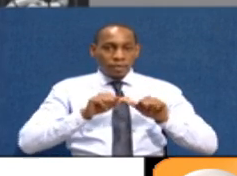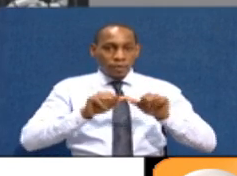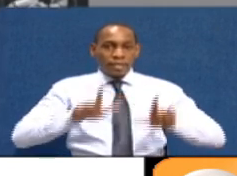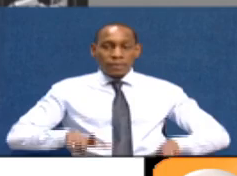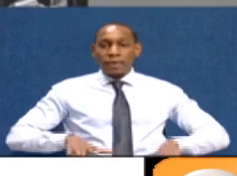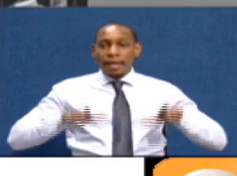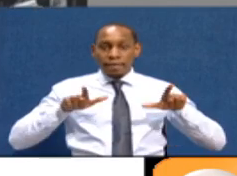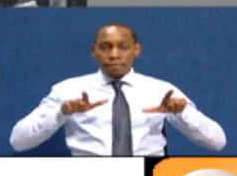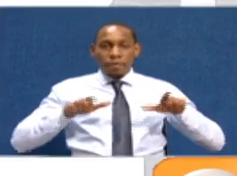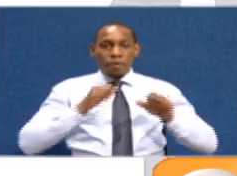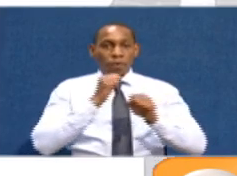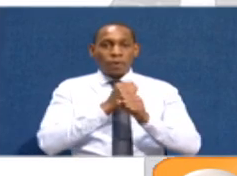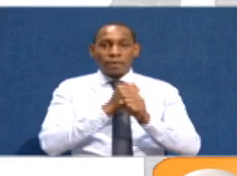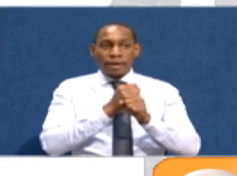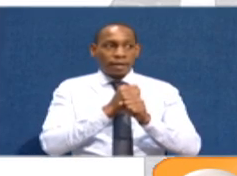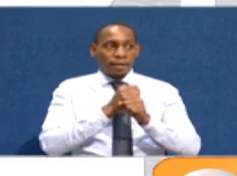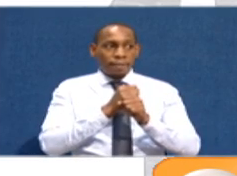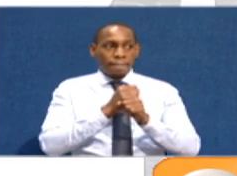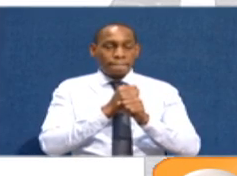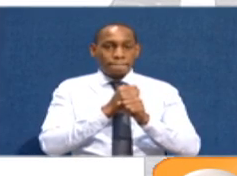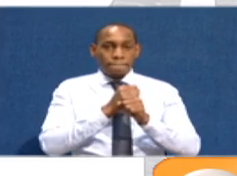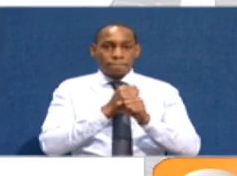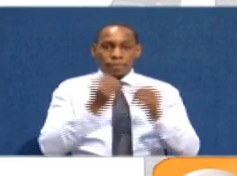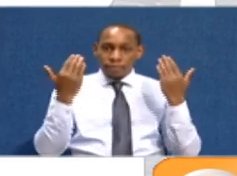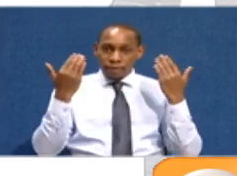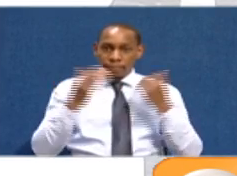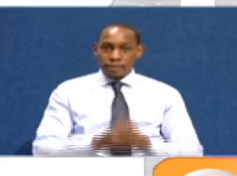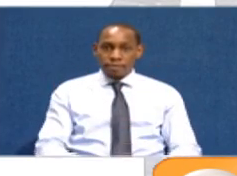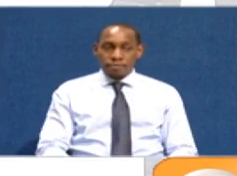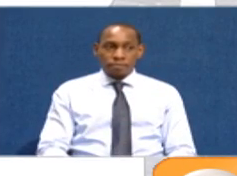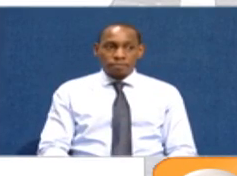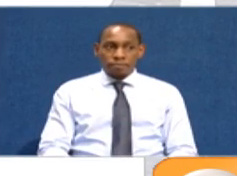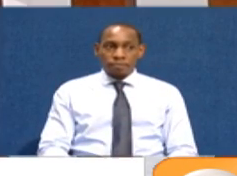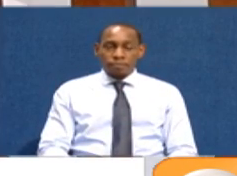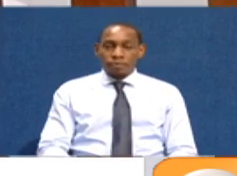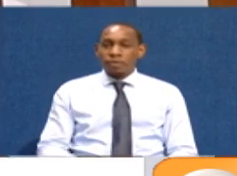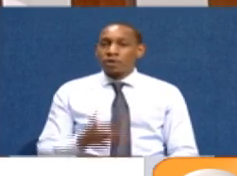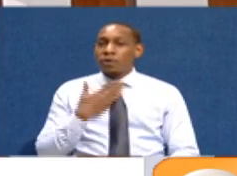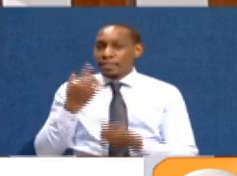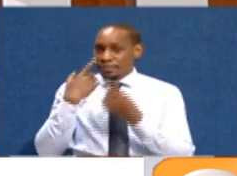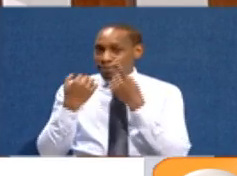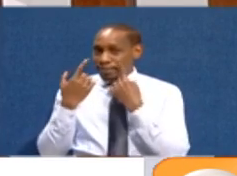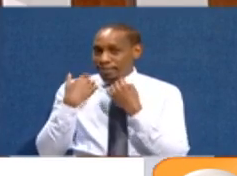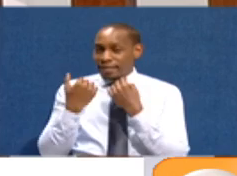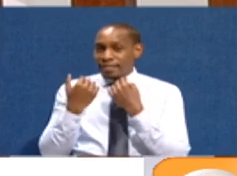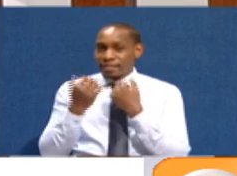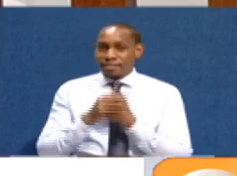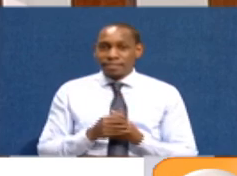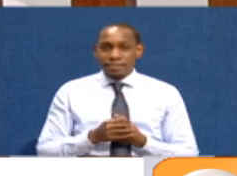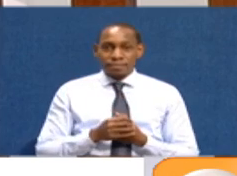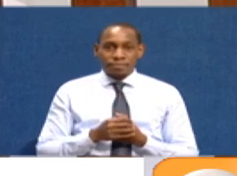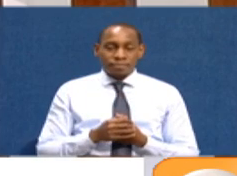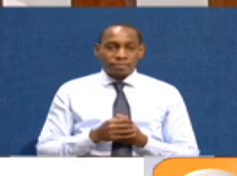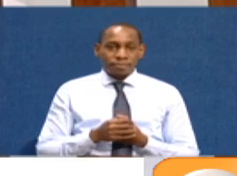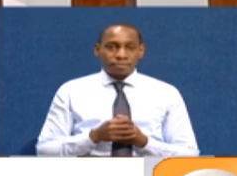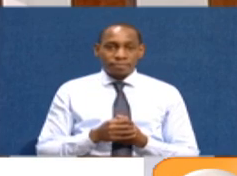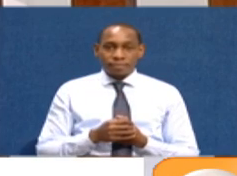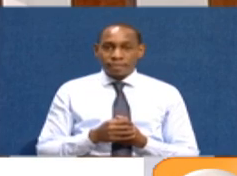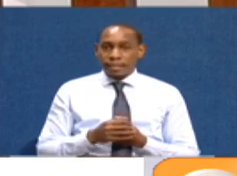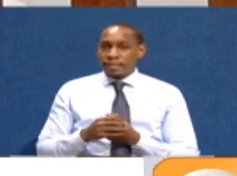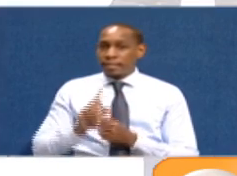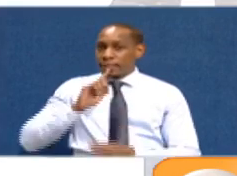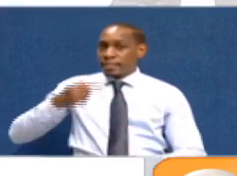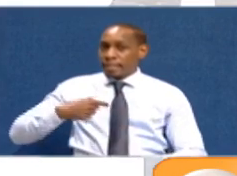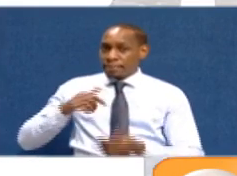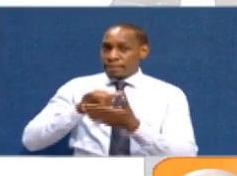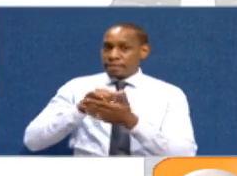and do that for him, and be there to help him. Oh, I'm about to cry. That's sweet. It's moving. That's really sweet. But tell